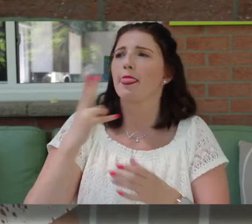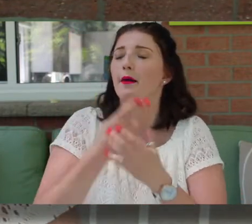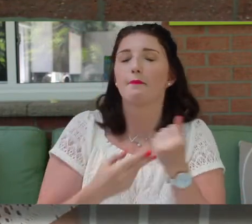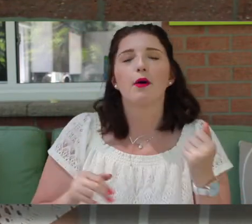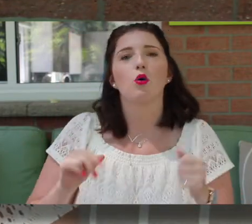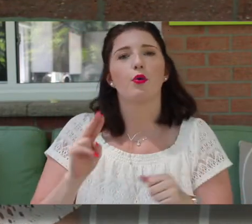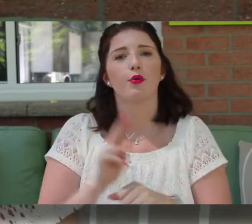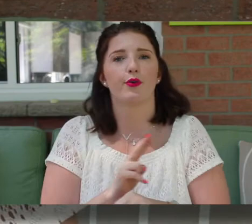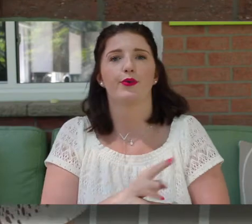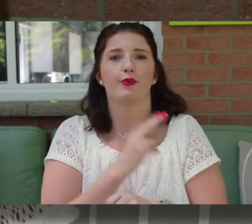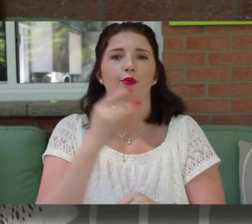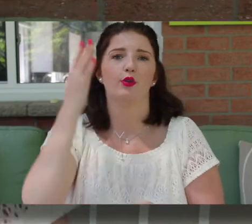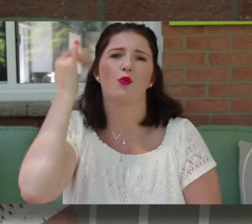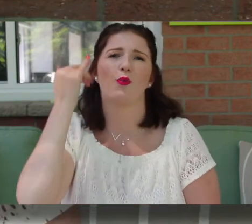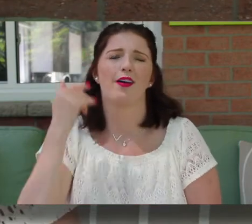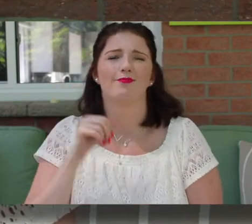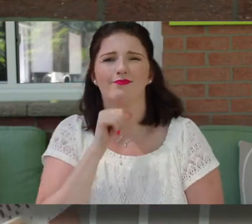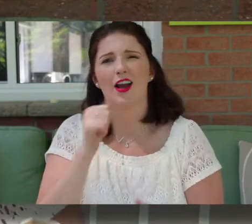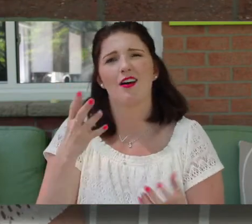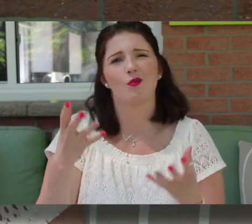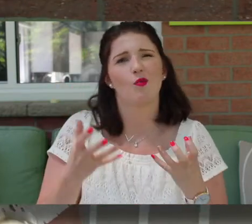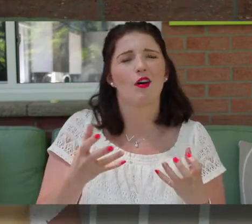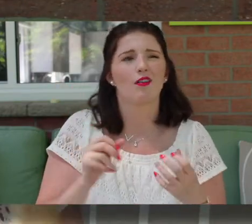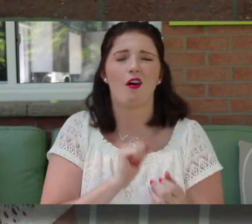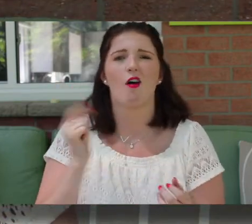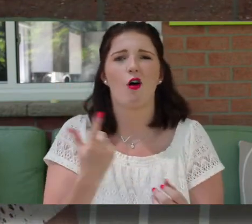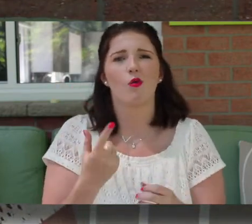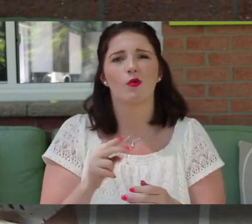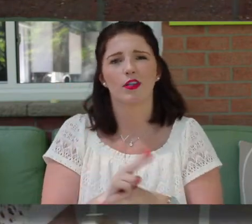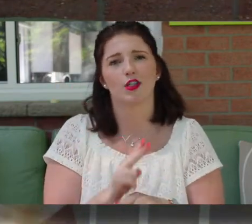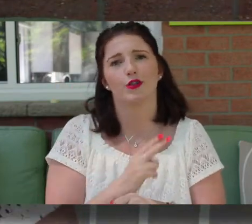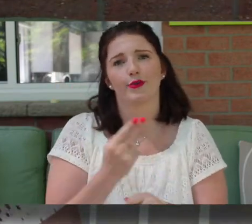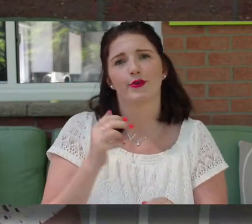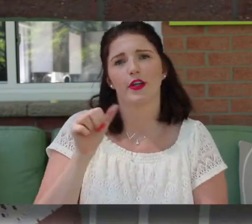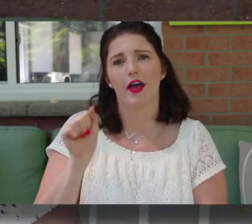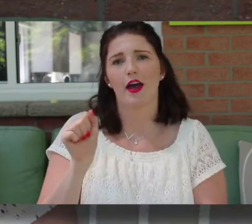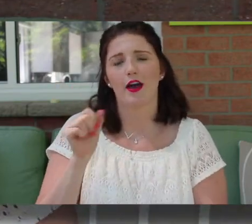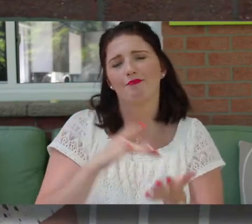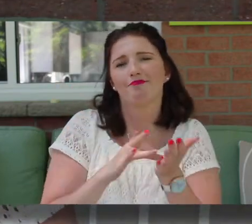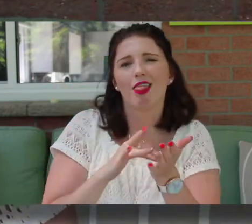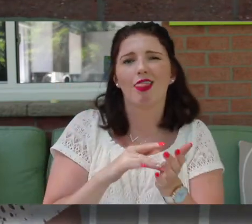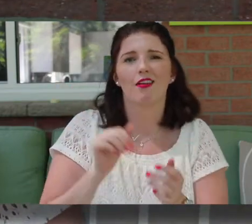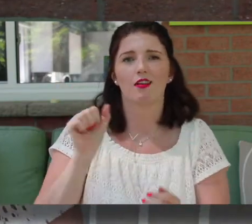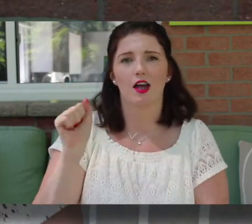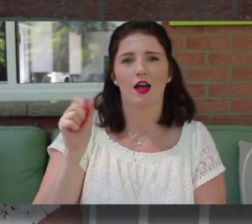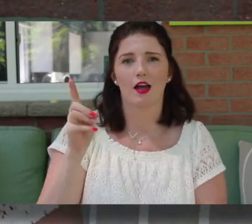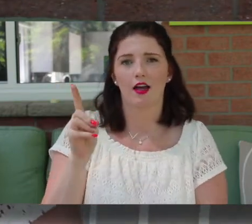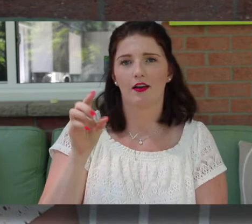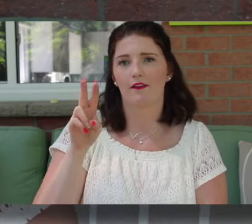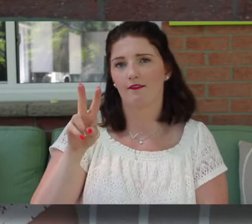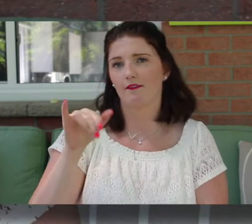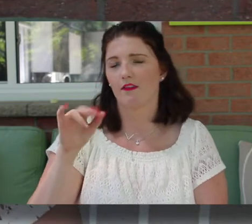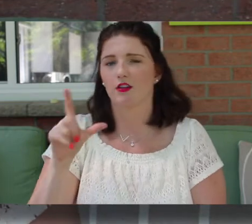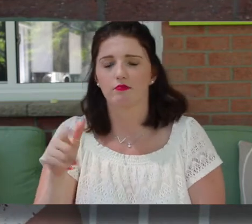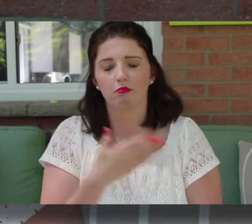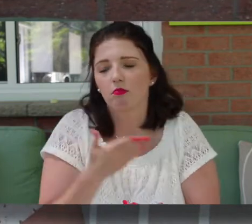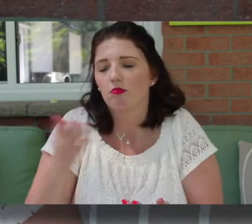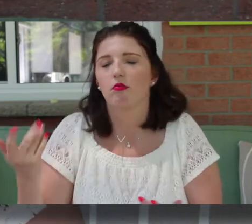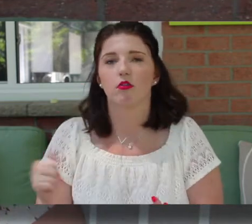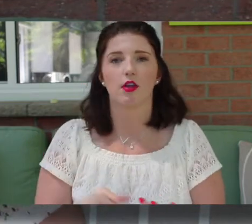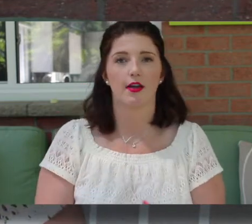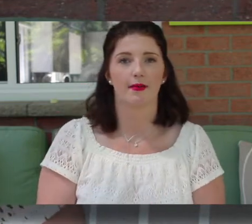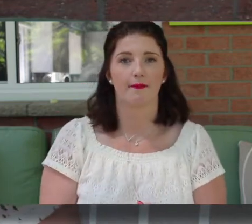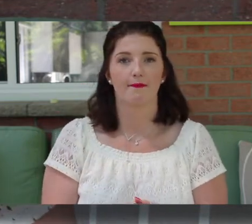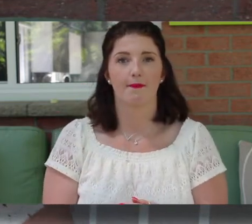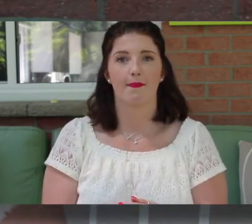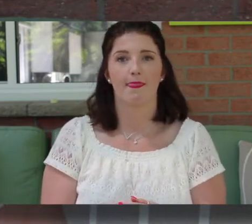and I kind of want to get away from using Advil, Tylenol, ibuprofen, that type of jazz, just because this is all natural.